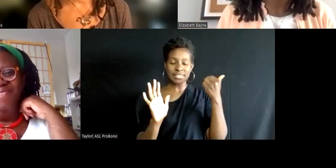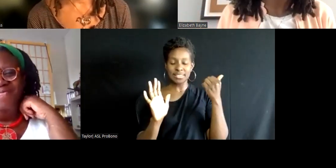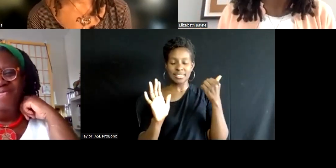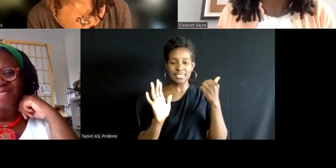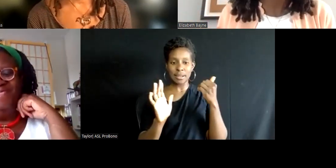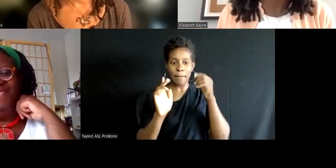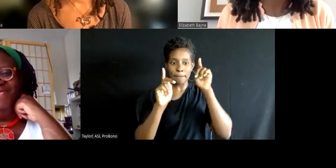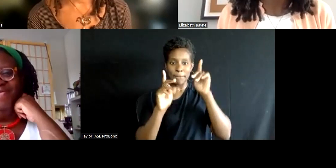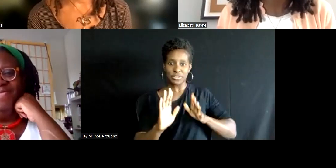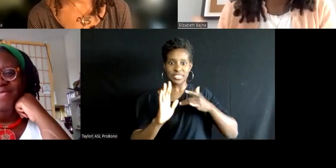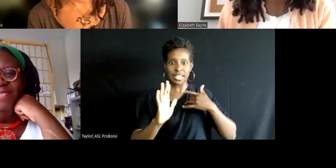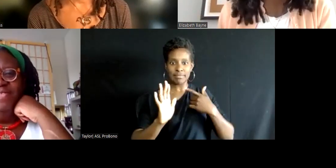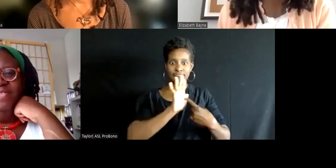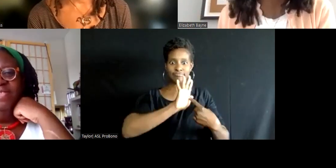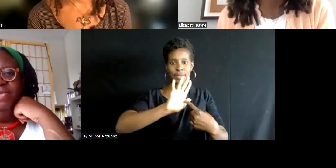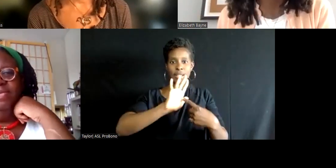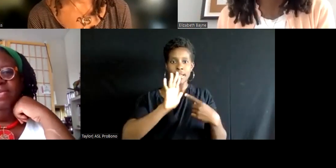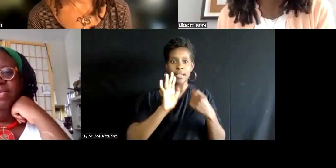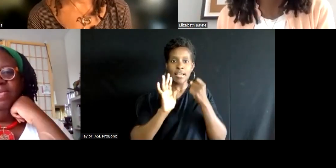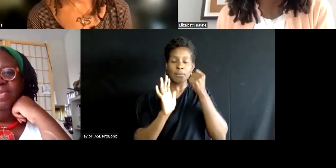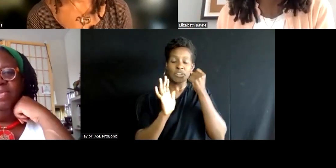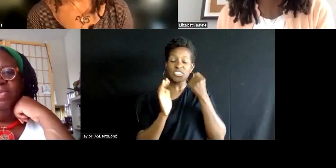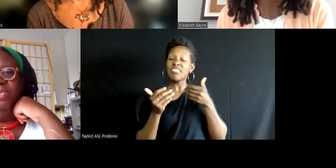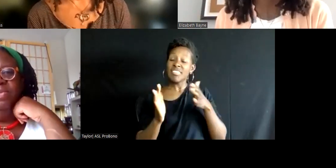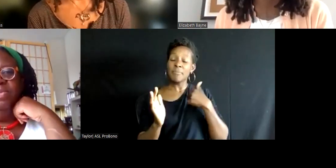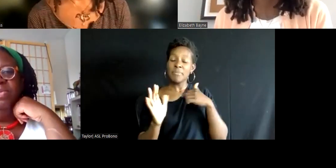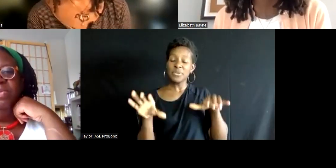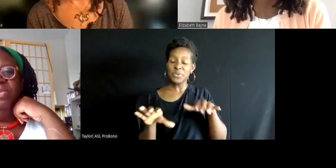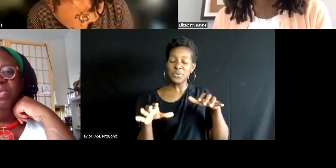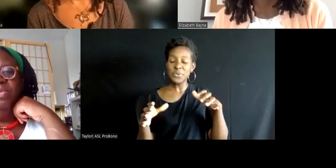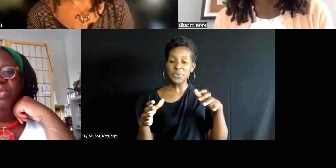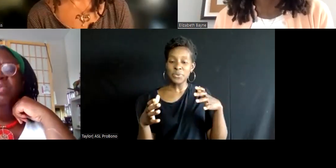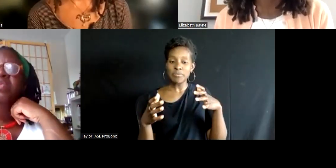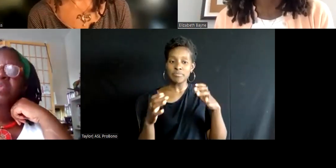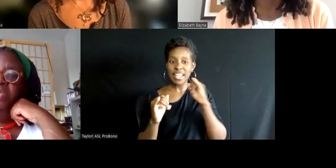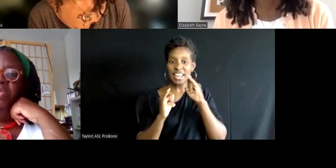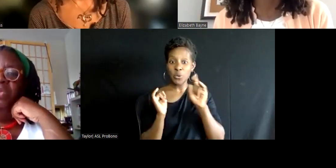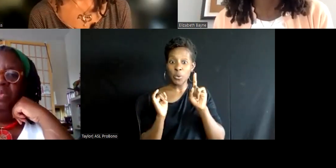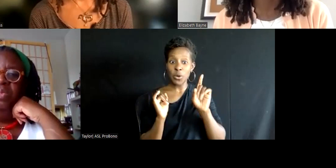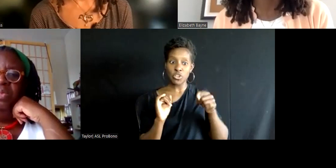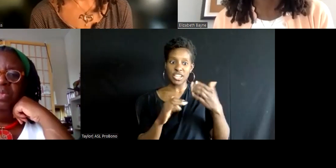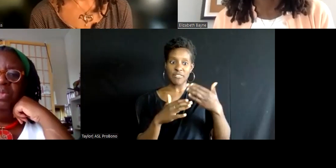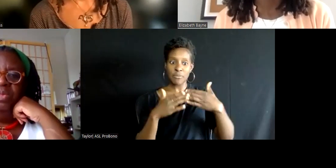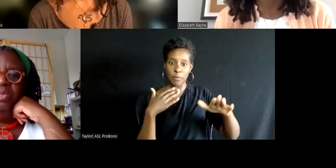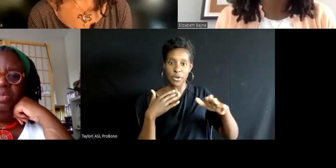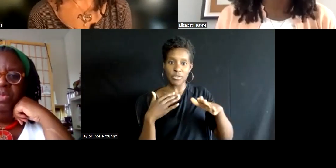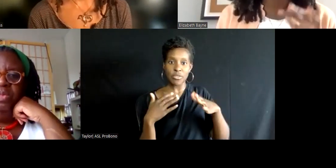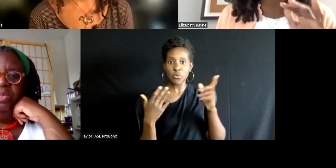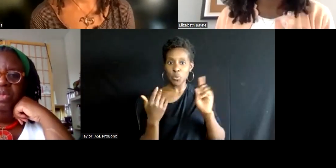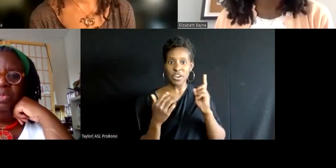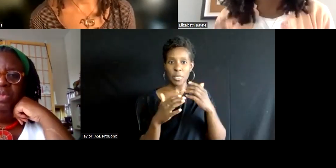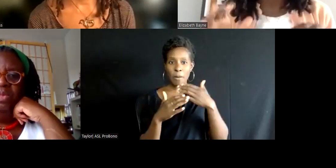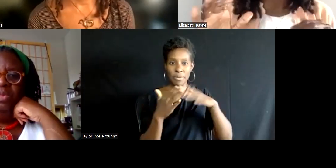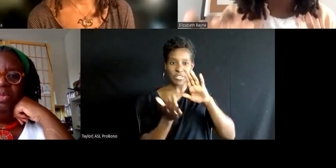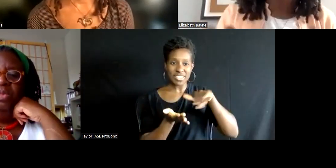me do her interview at the place where she gave birth, which was Rashad's Community Birth Center. And that's how I met Rashad. And so it was just